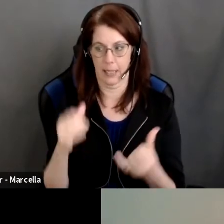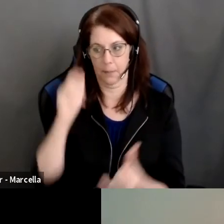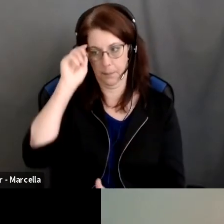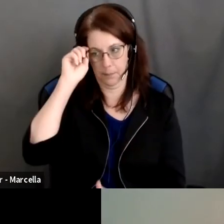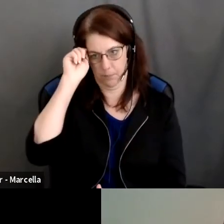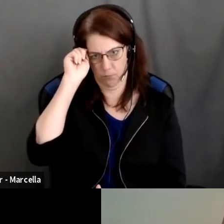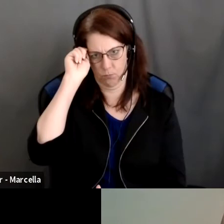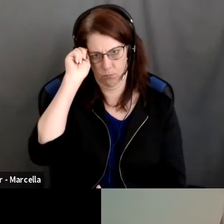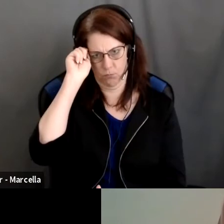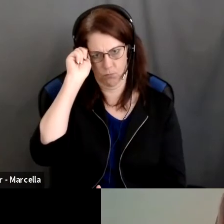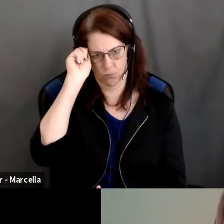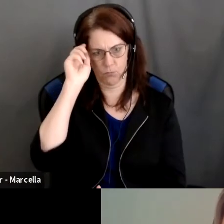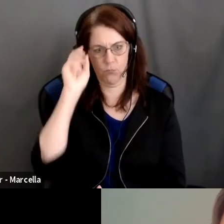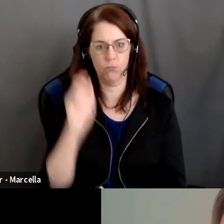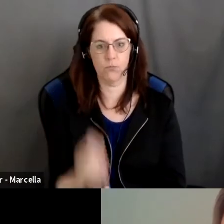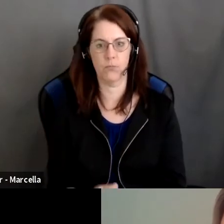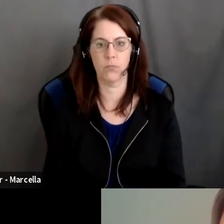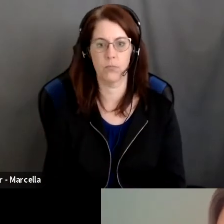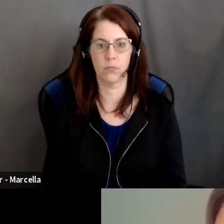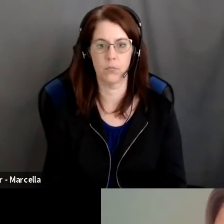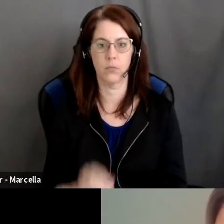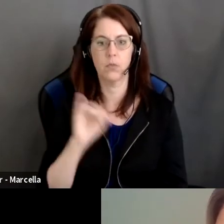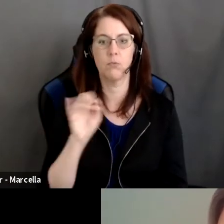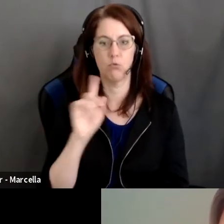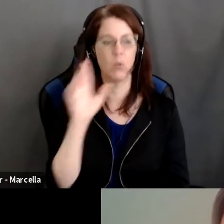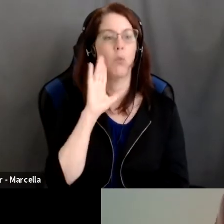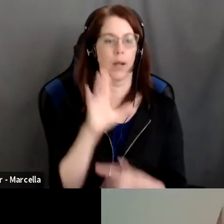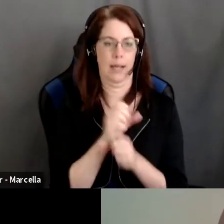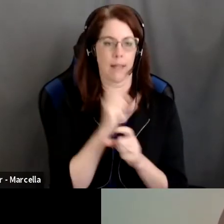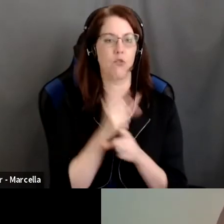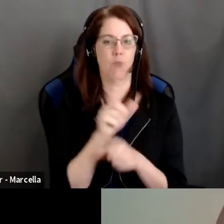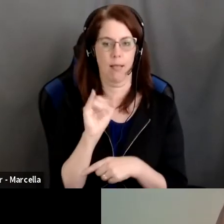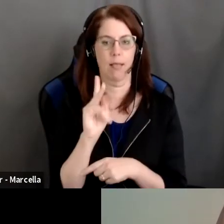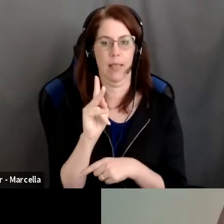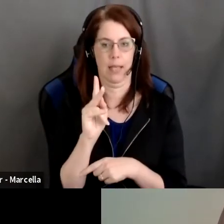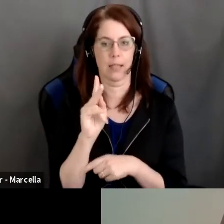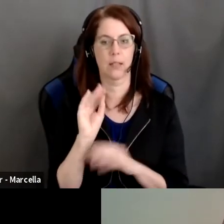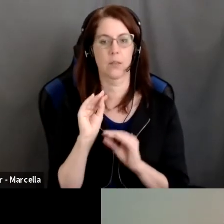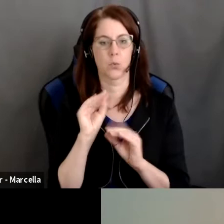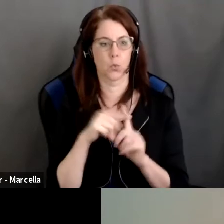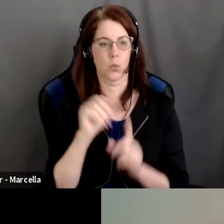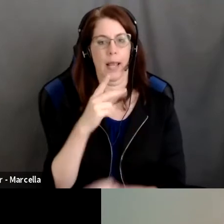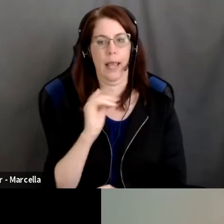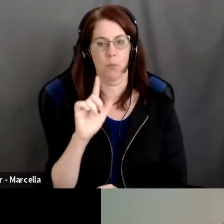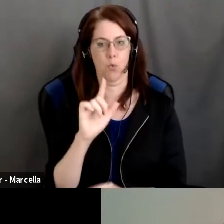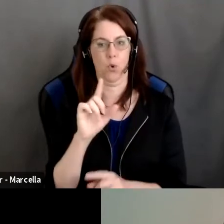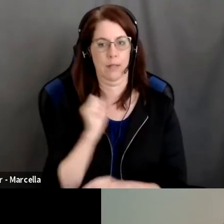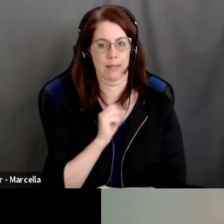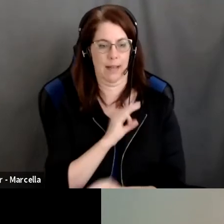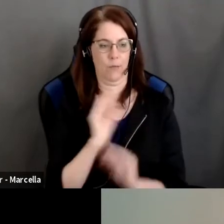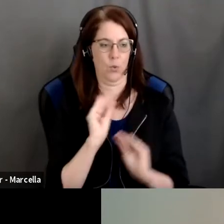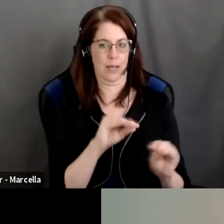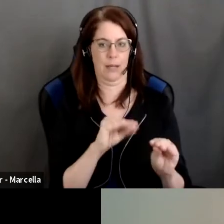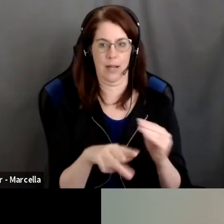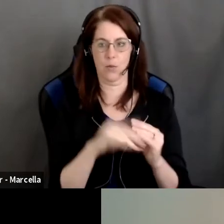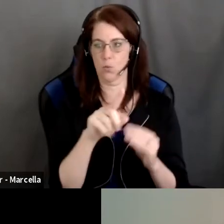I'll make sure to get the correct link to the April staff so that it's on their website. They can put it in the resources that they need. You